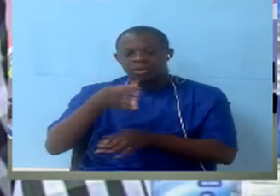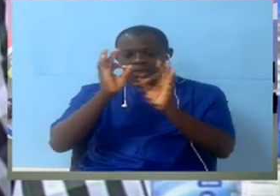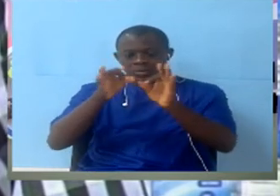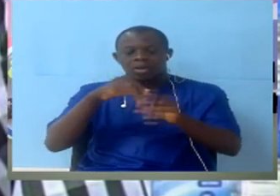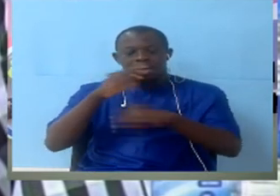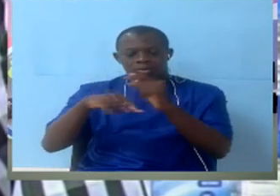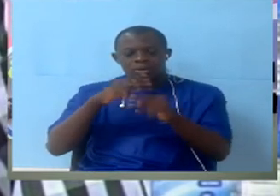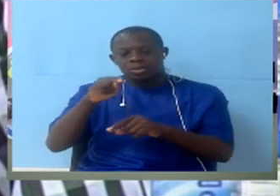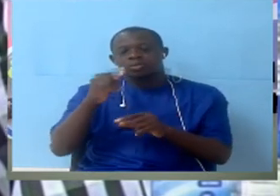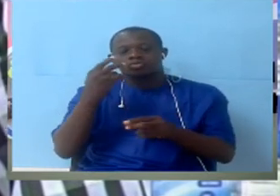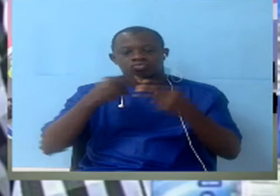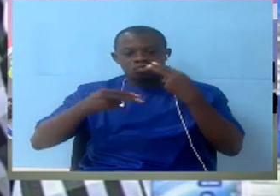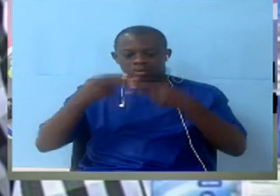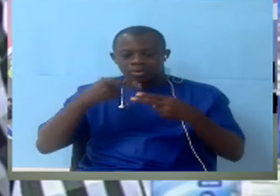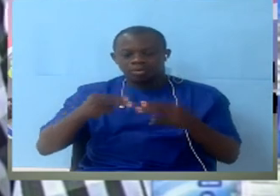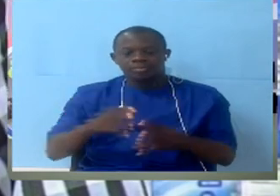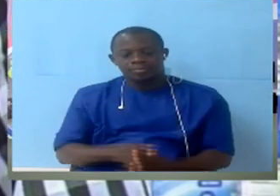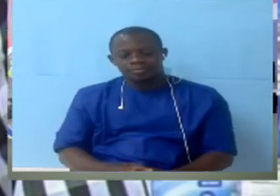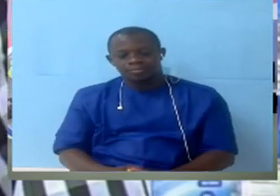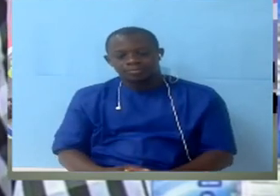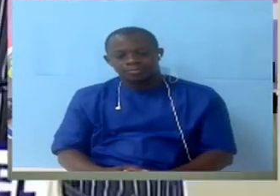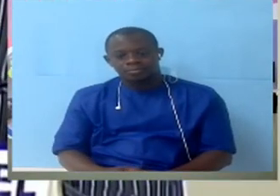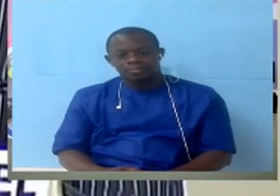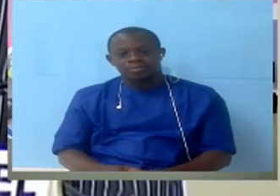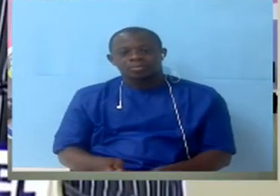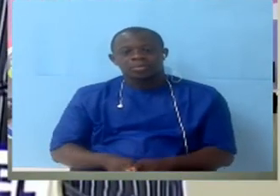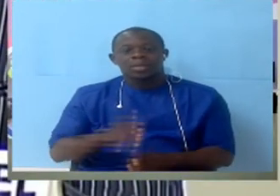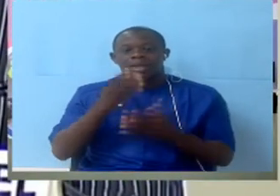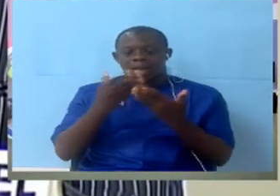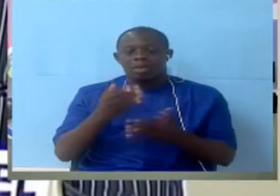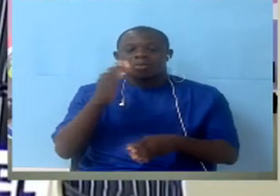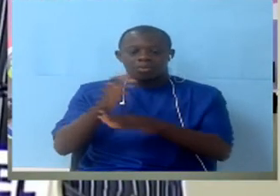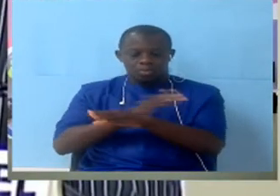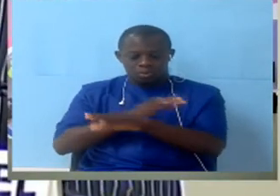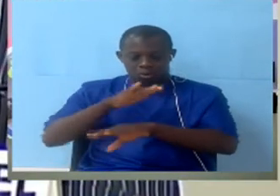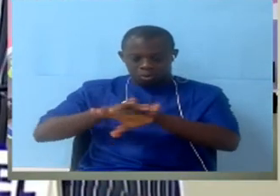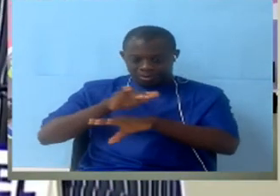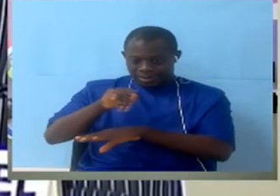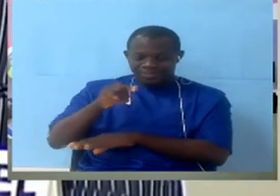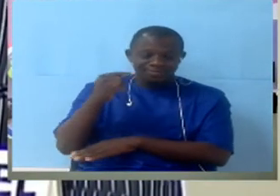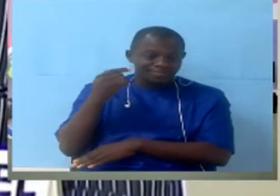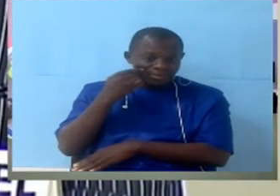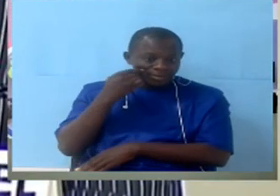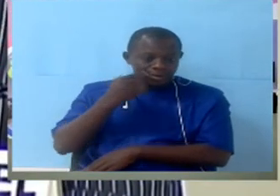2012. August 2012. Before that date,